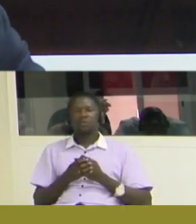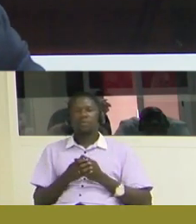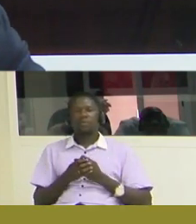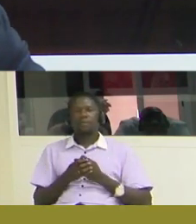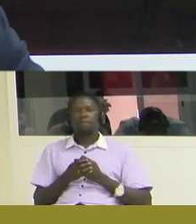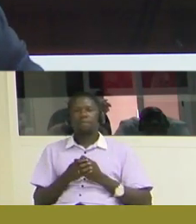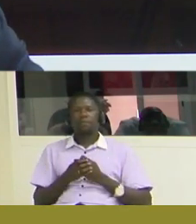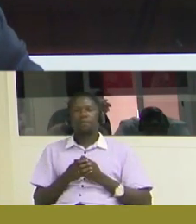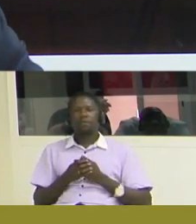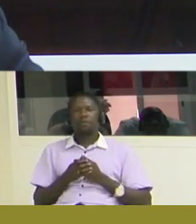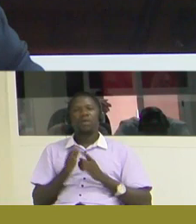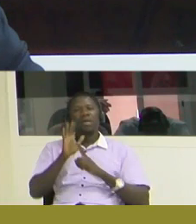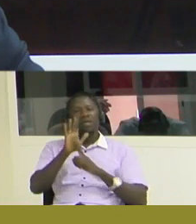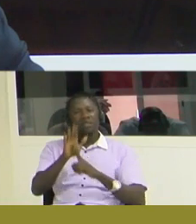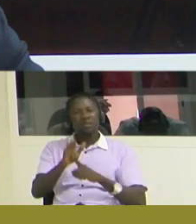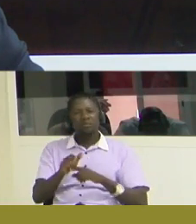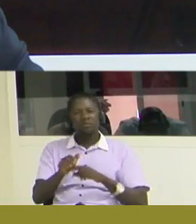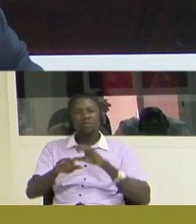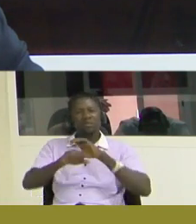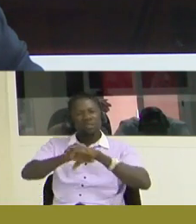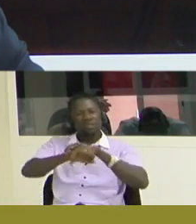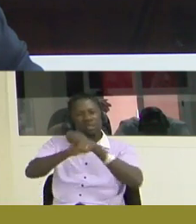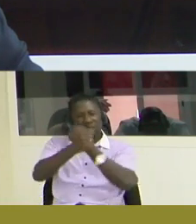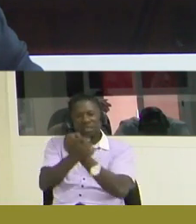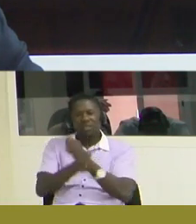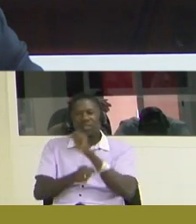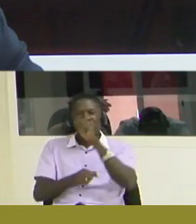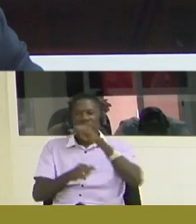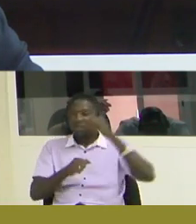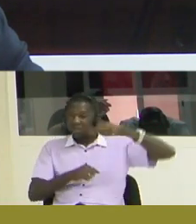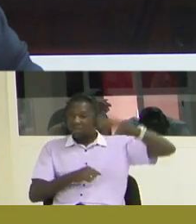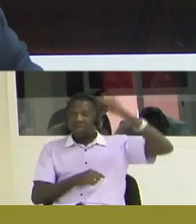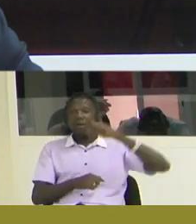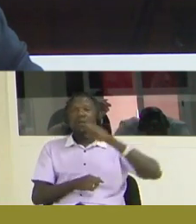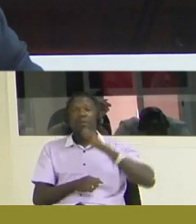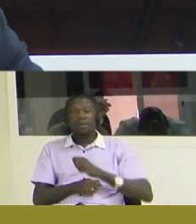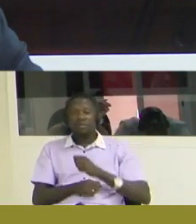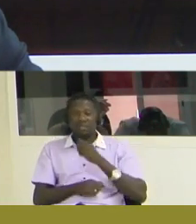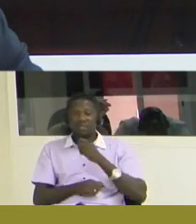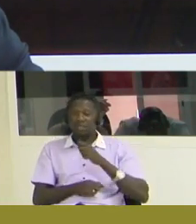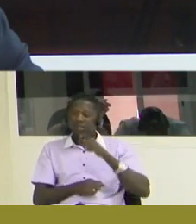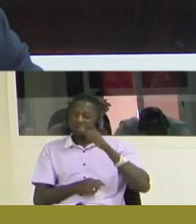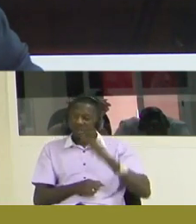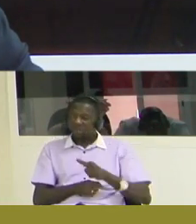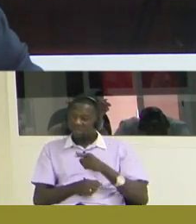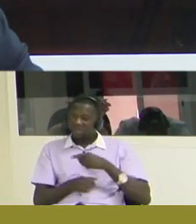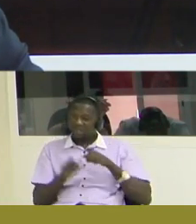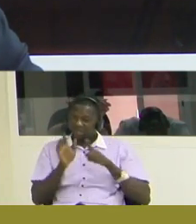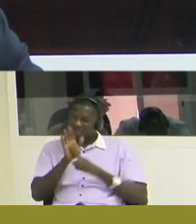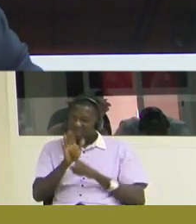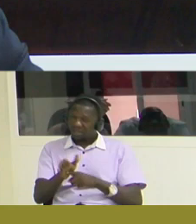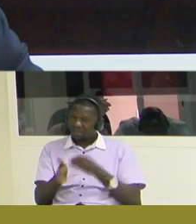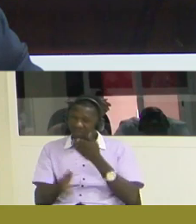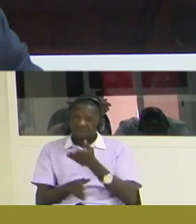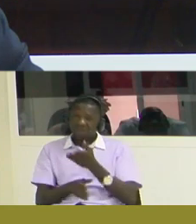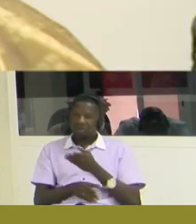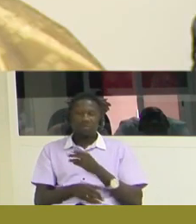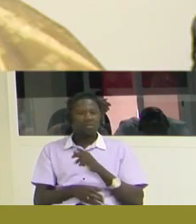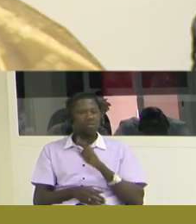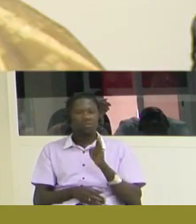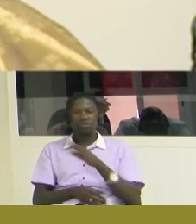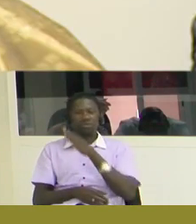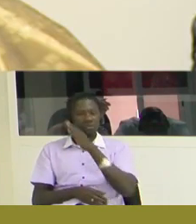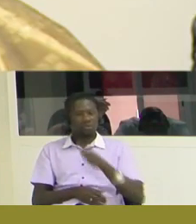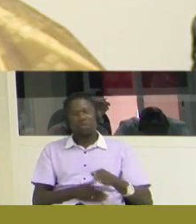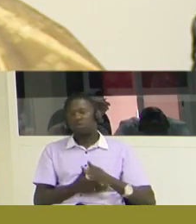tsa killifer no no just to arrest an elder like that Giroud yan he's not even lawful